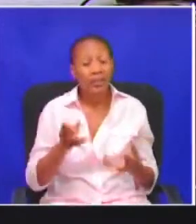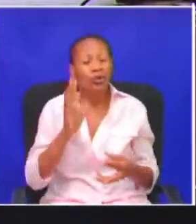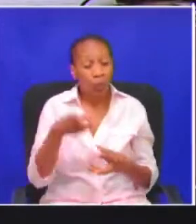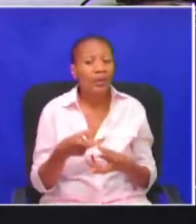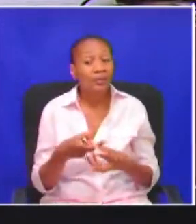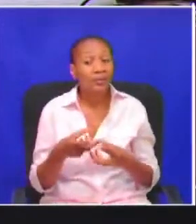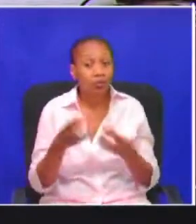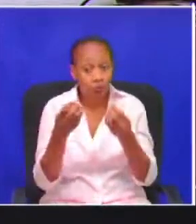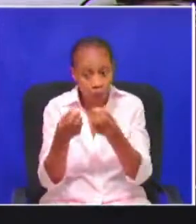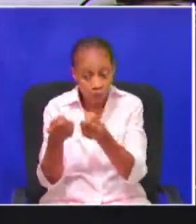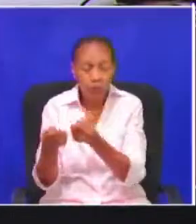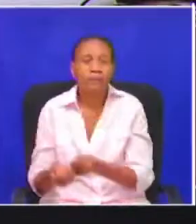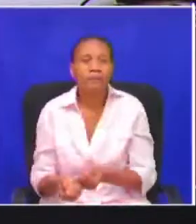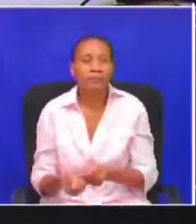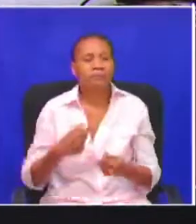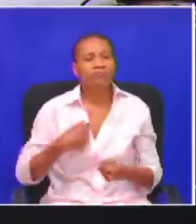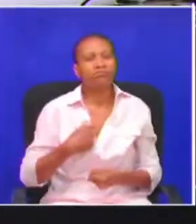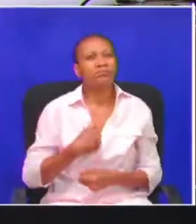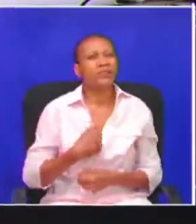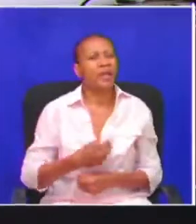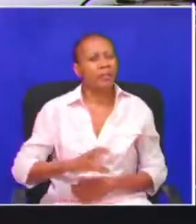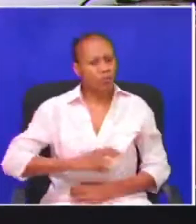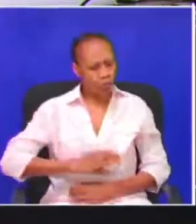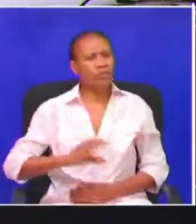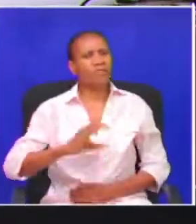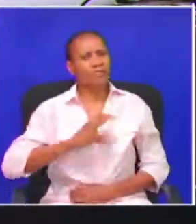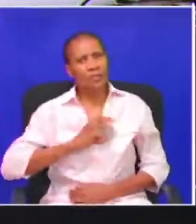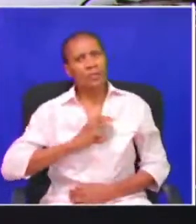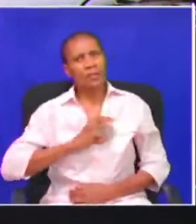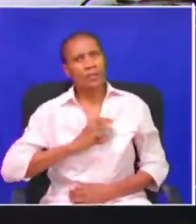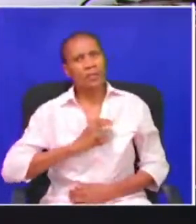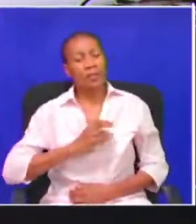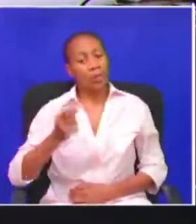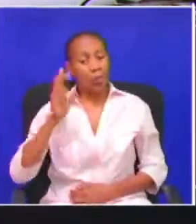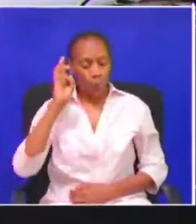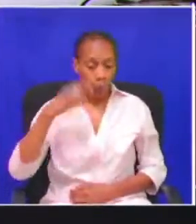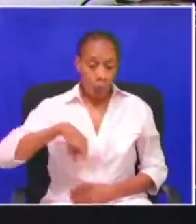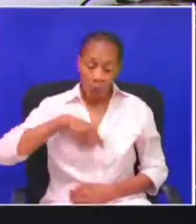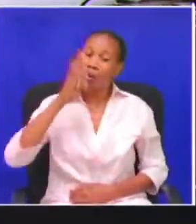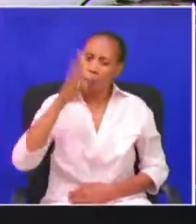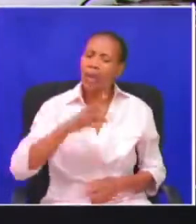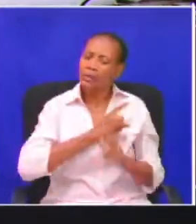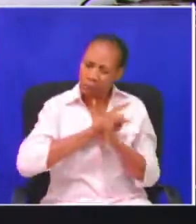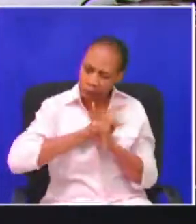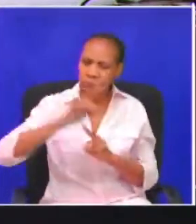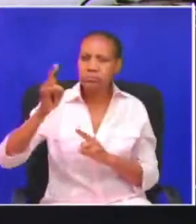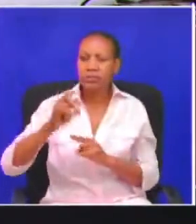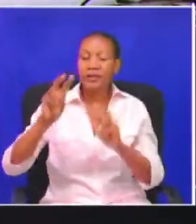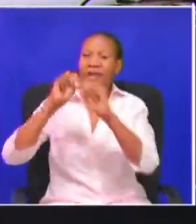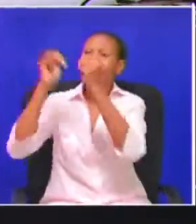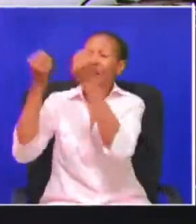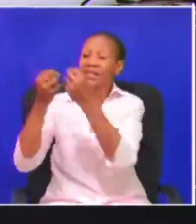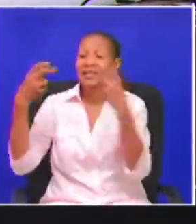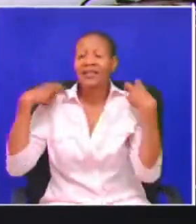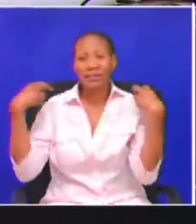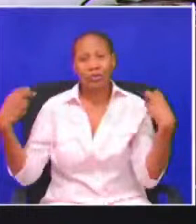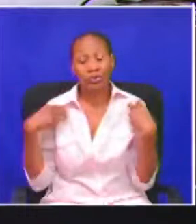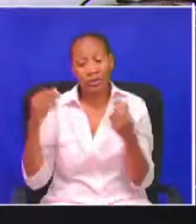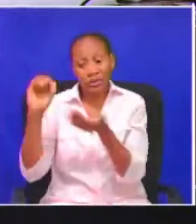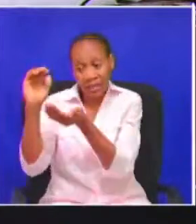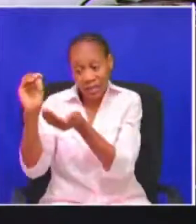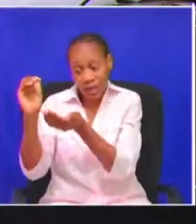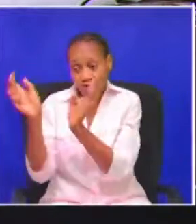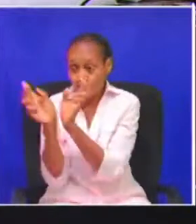them. I do have the confidence that we will be able to make success. The National Security Council will be